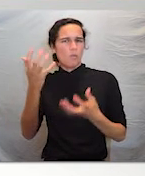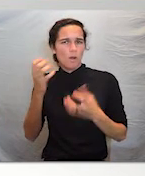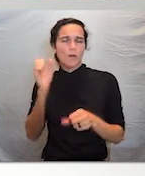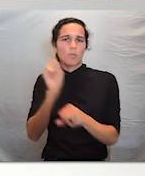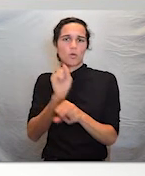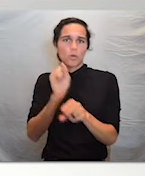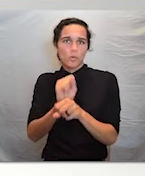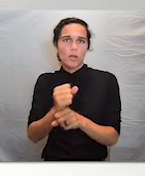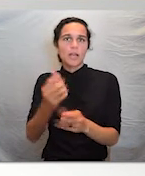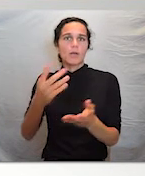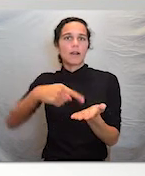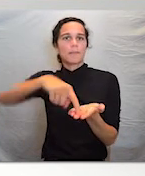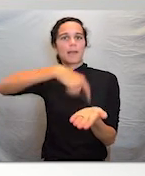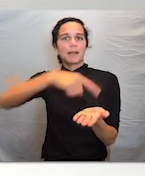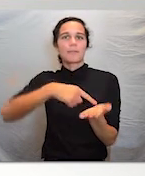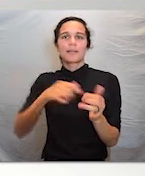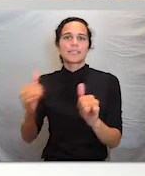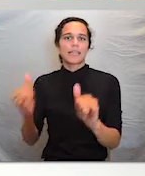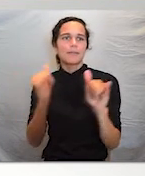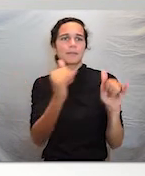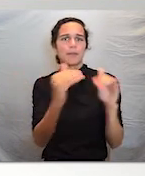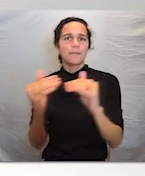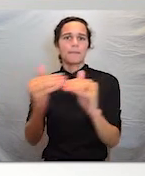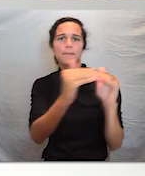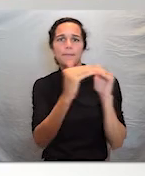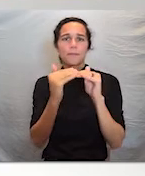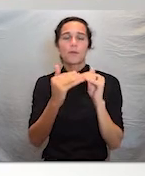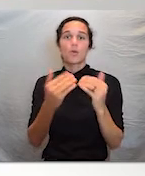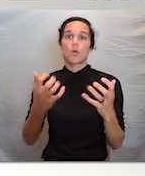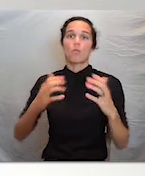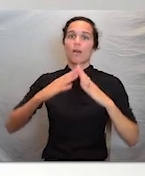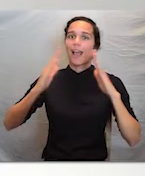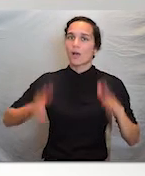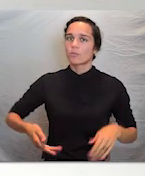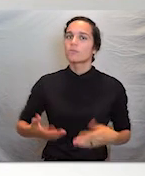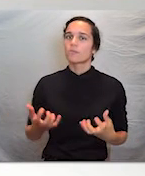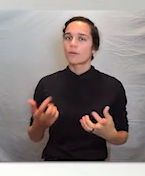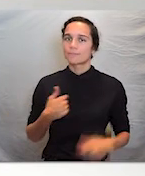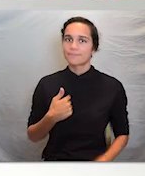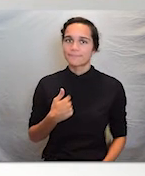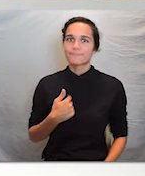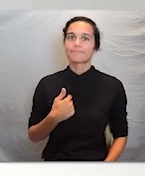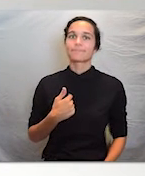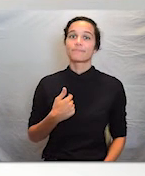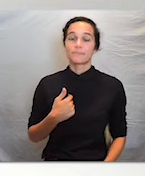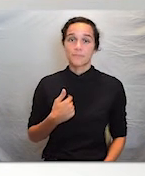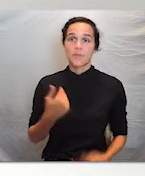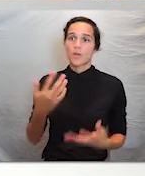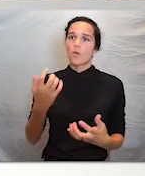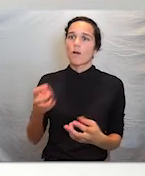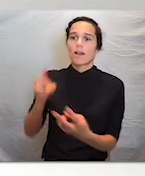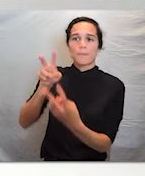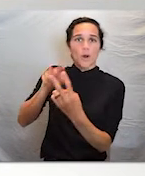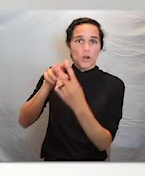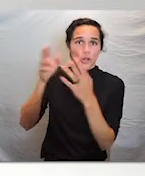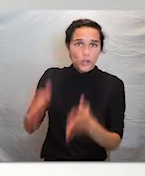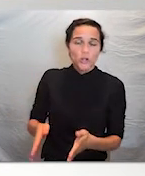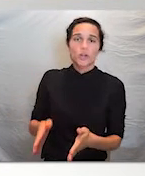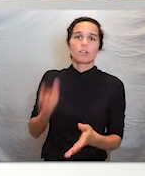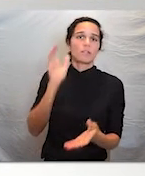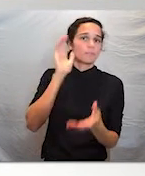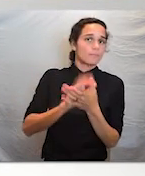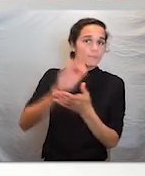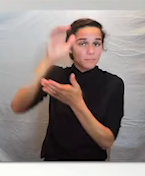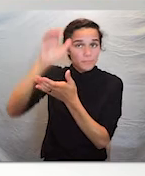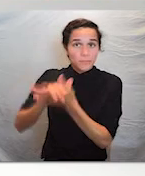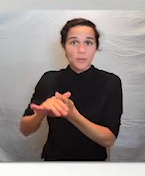just be like everyone else. We want to have a house or an apartment. We want to have someone to love. We want to be able to